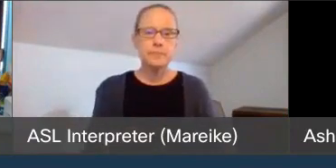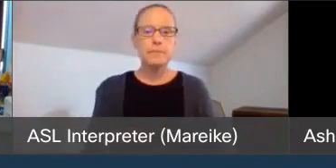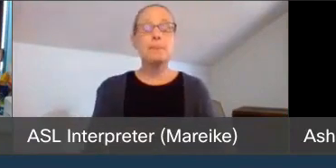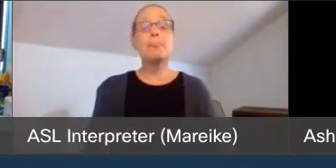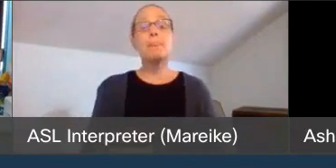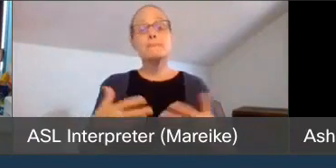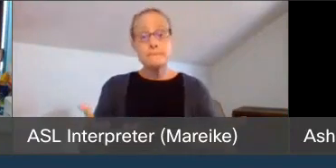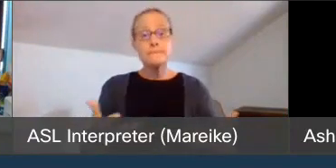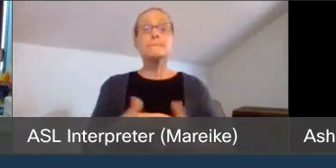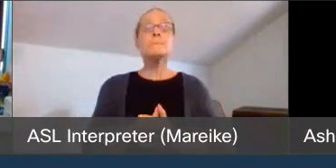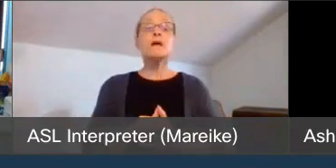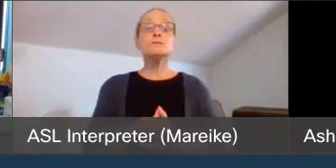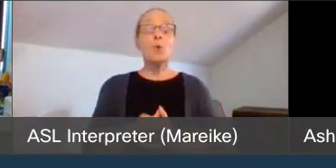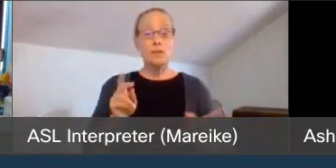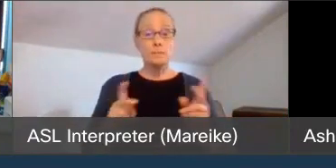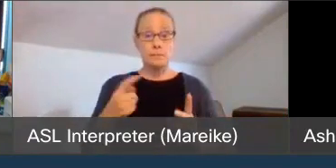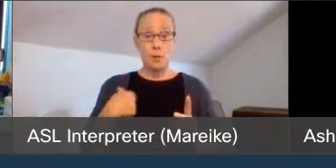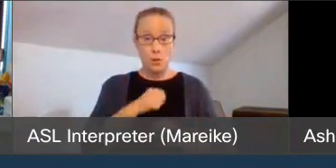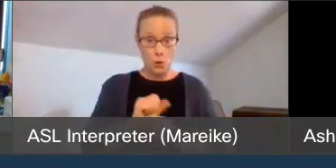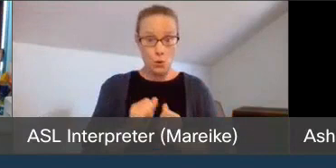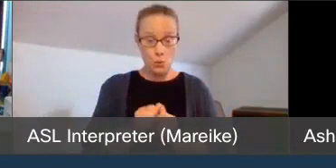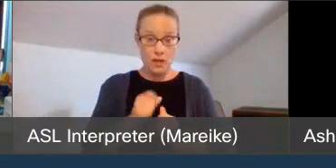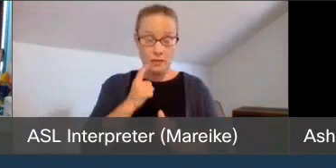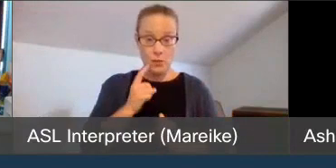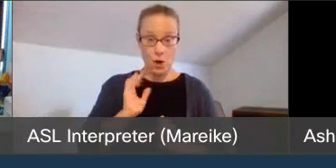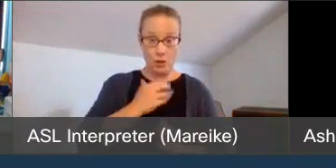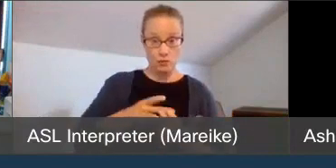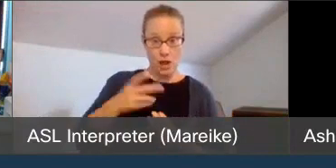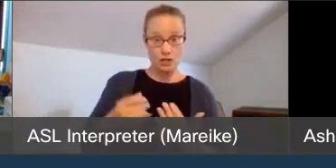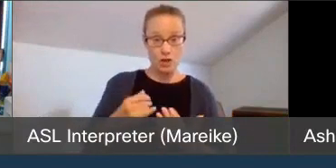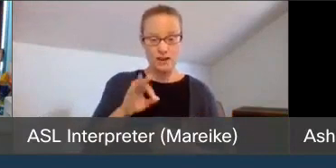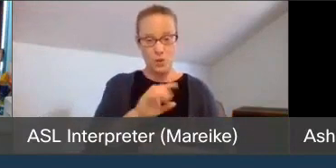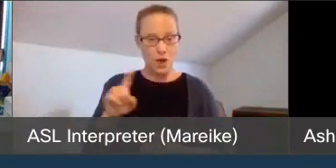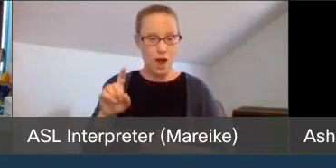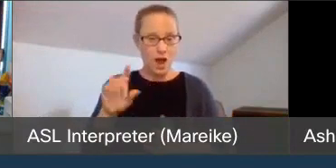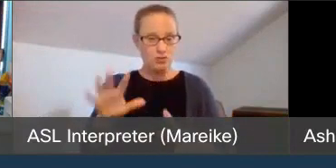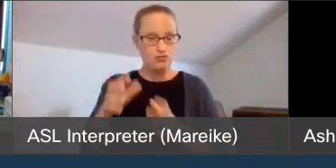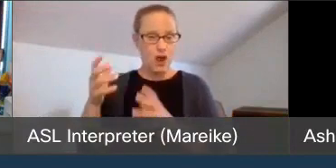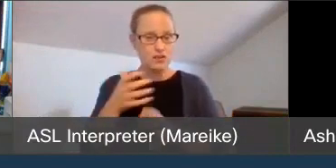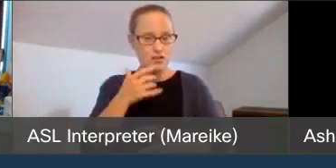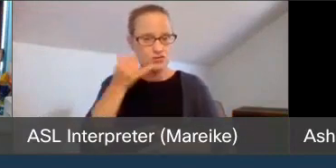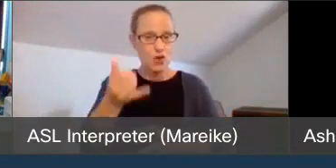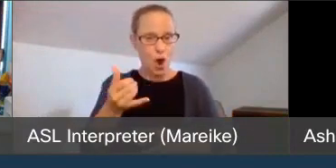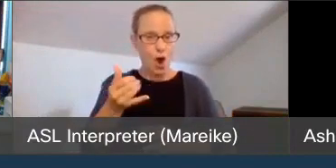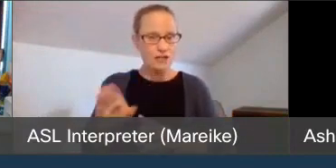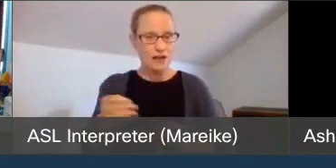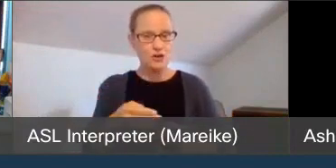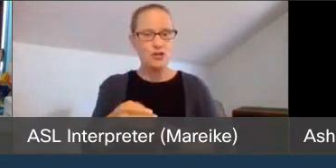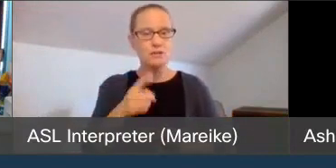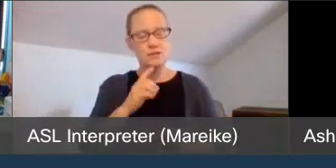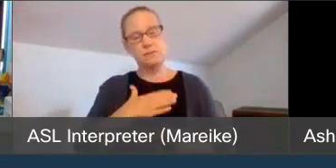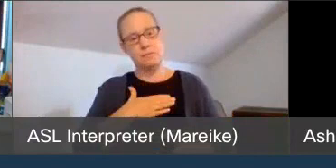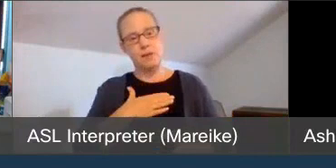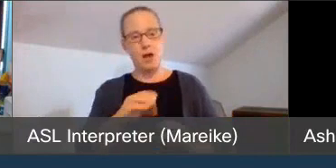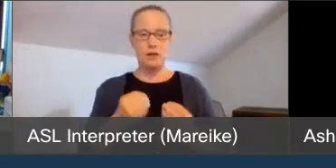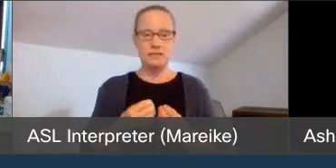So the stakeholders that we have specific to this project, our 911 Crisis Call Diversion Project, are my organization, which